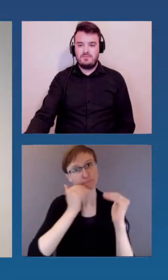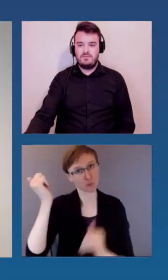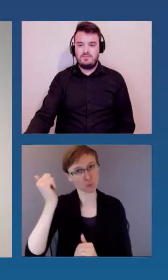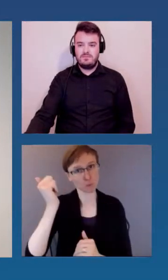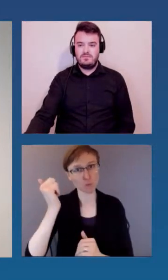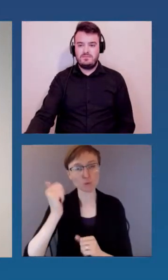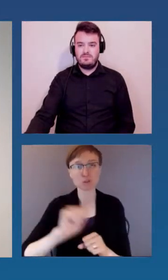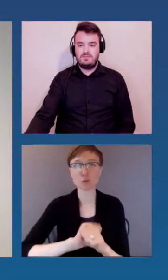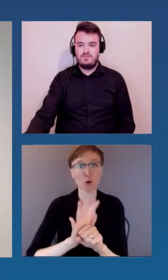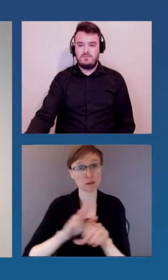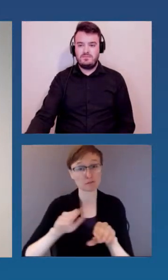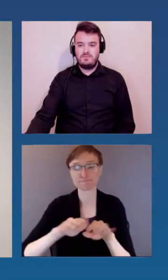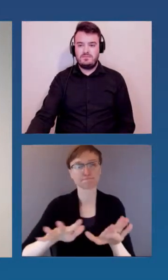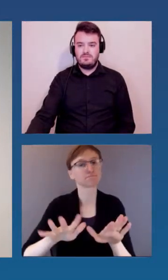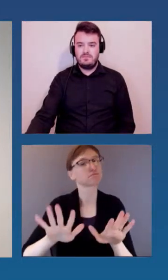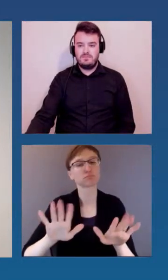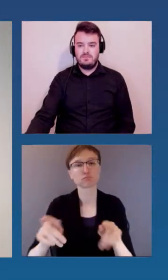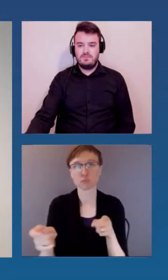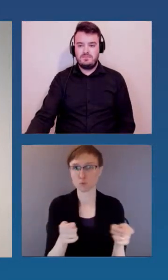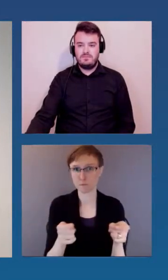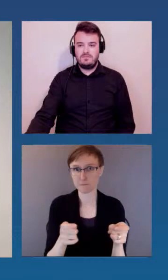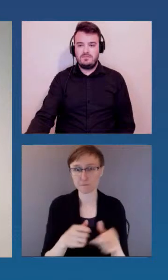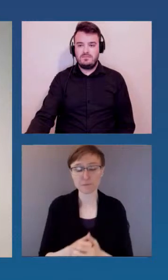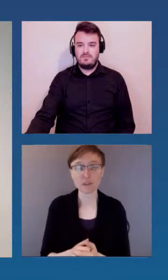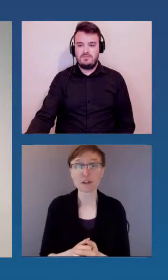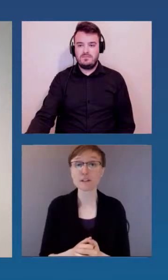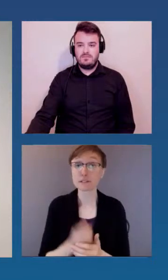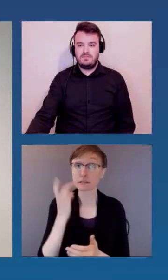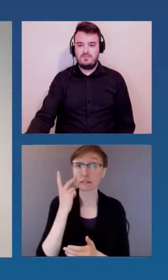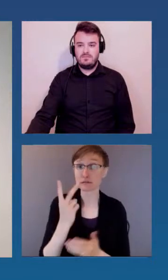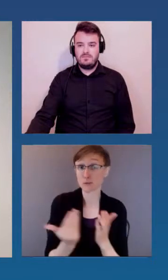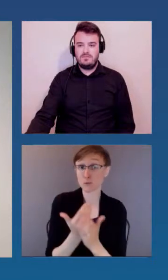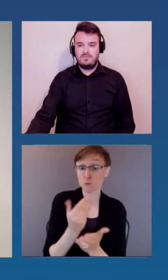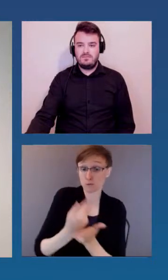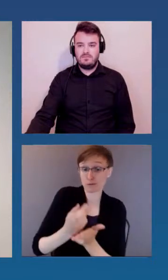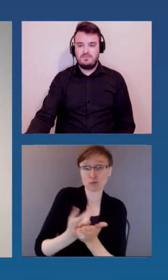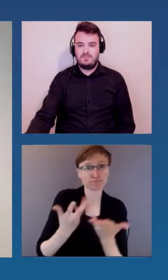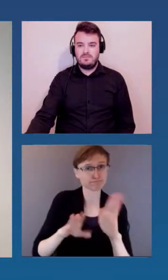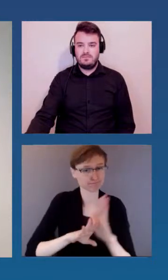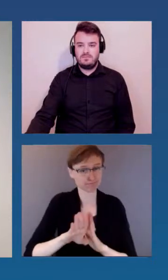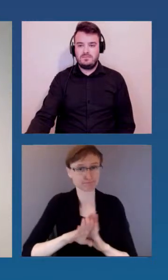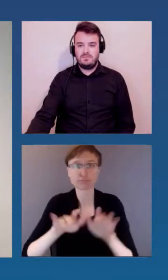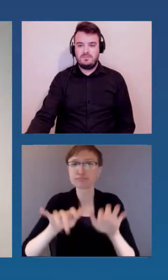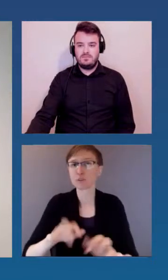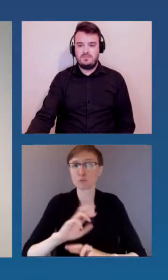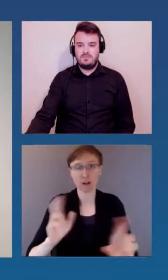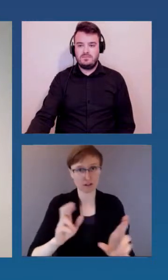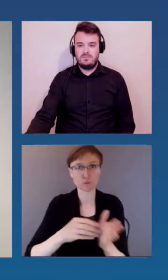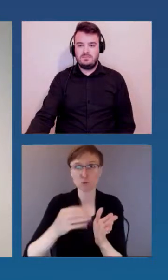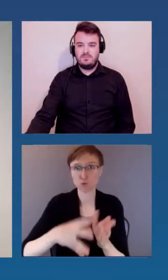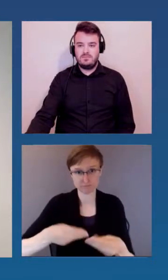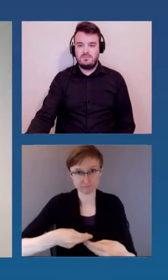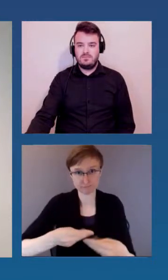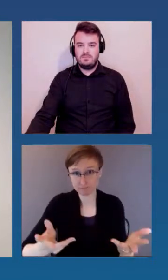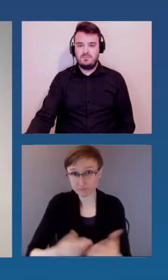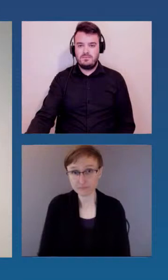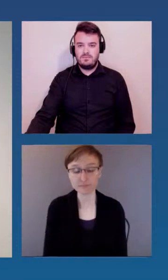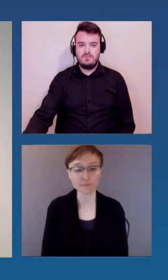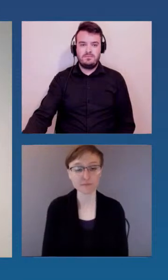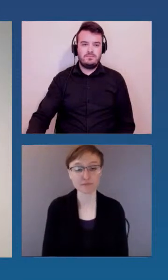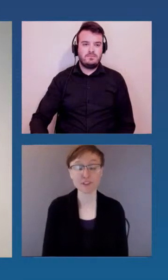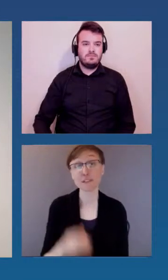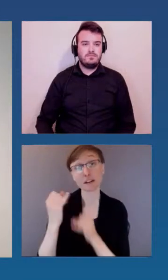months, we've been working closely with the colleges and universities. We've been making sure that they're ready to welcome you back onto campus for the